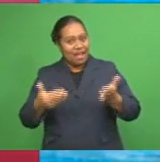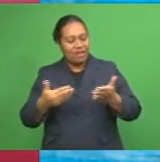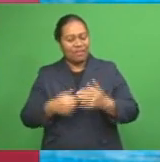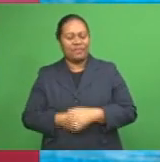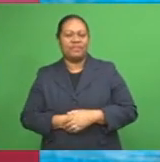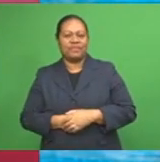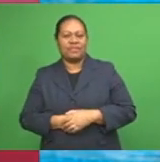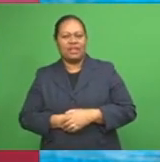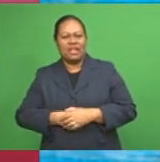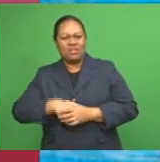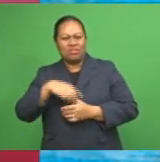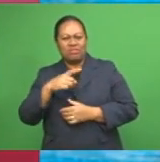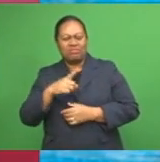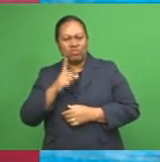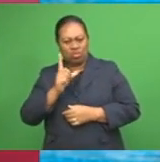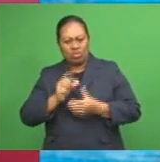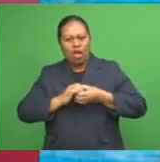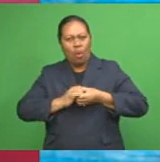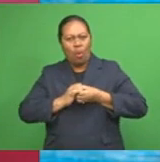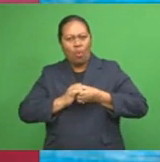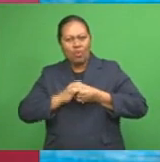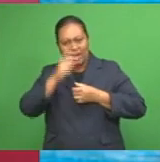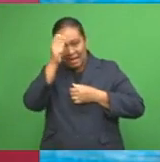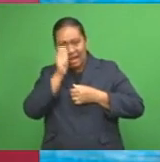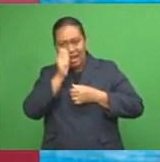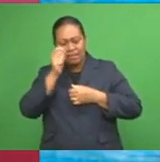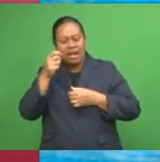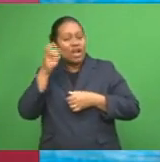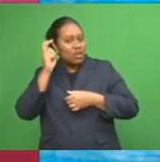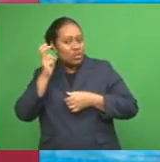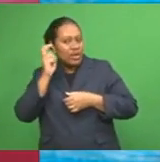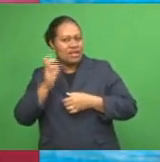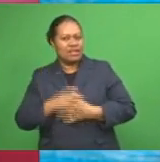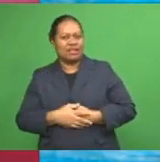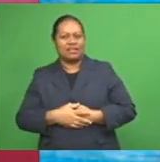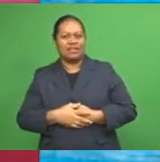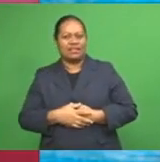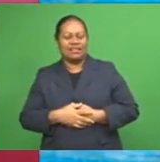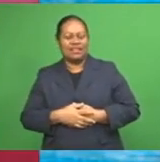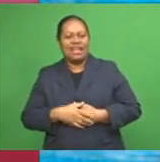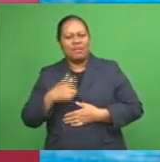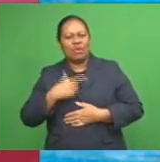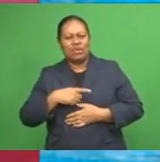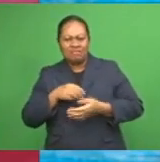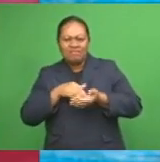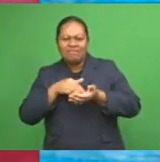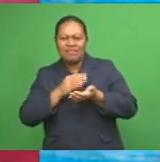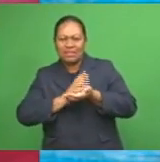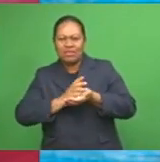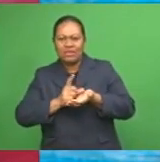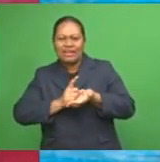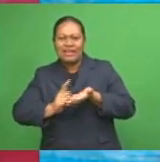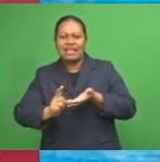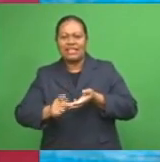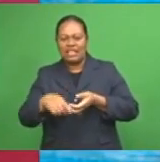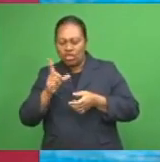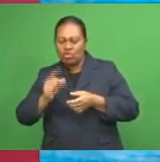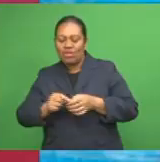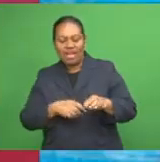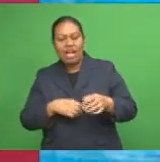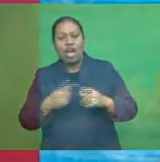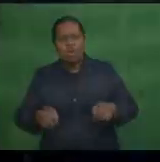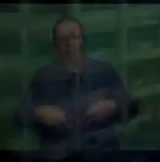just restricted to club training until we can get a little bit more clarity before we start running any